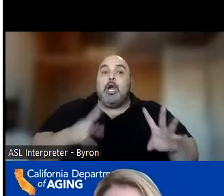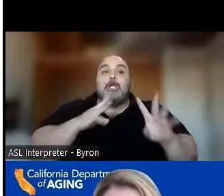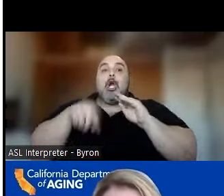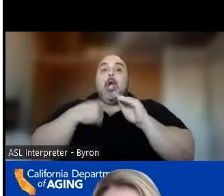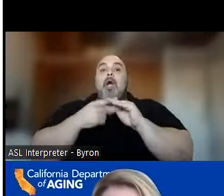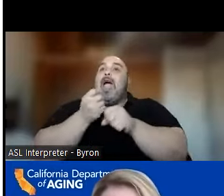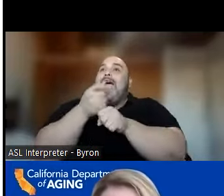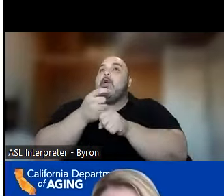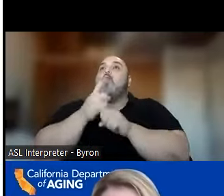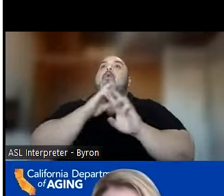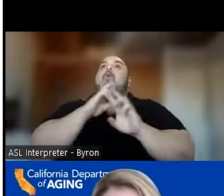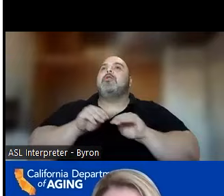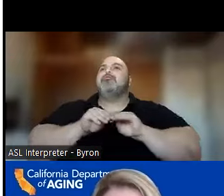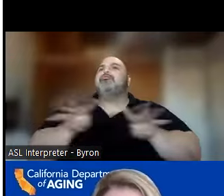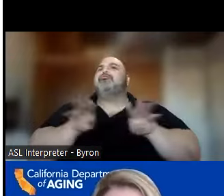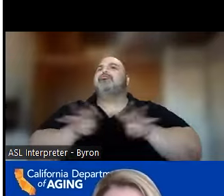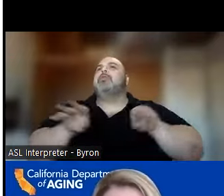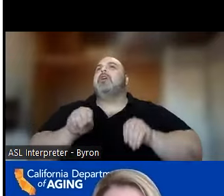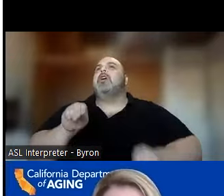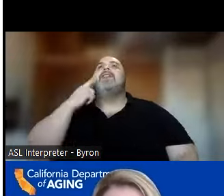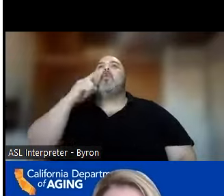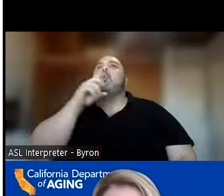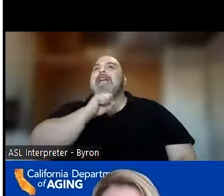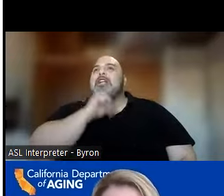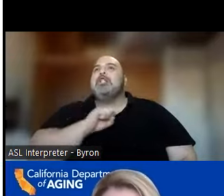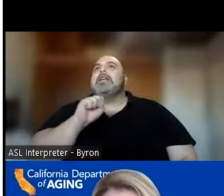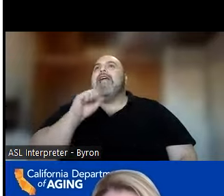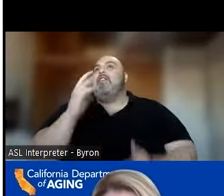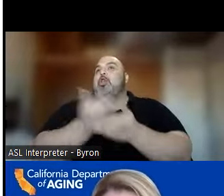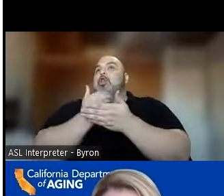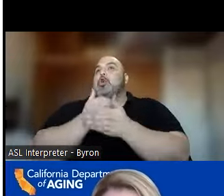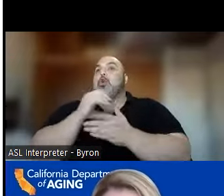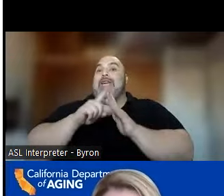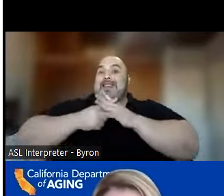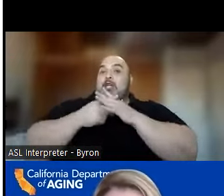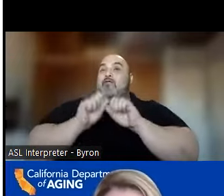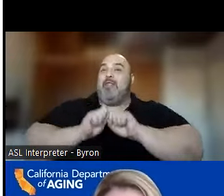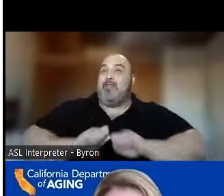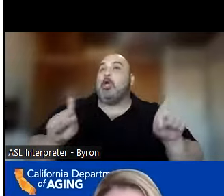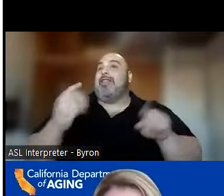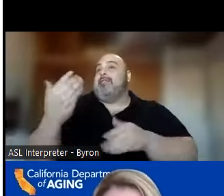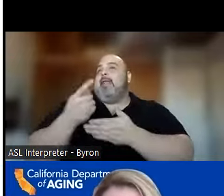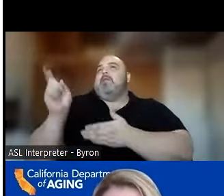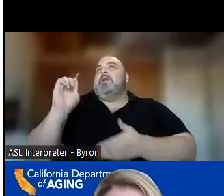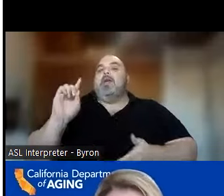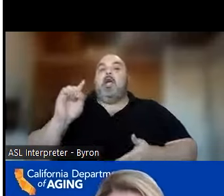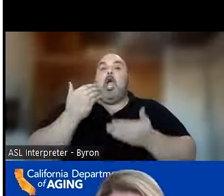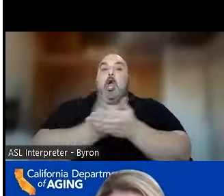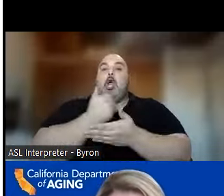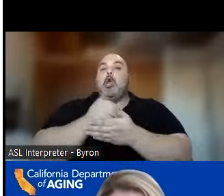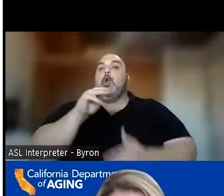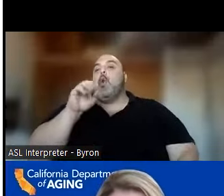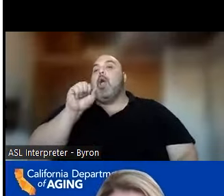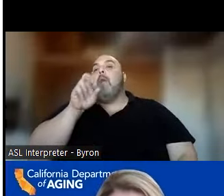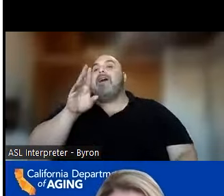annual report that was released on the Master Plan for Aging, as well as the new initiatives we launched last week, a new Master Plan